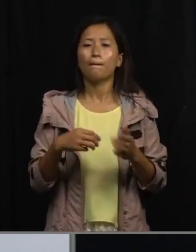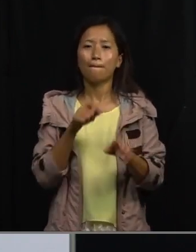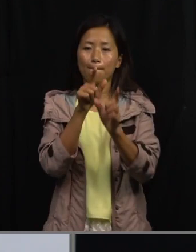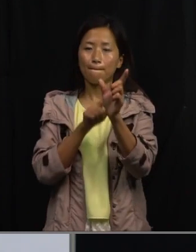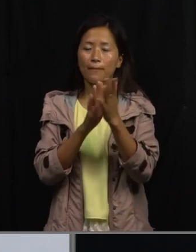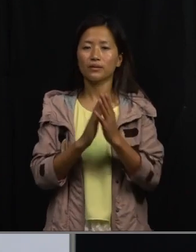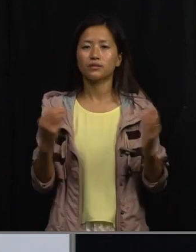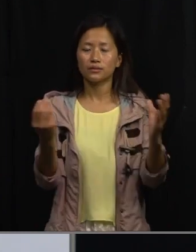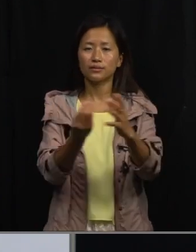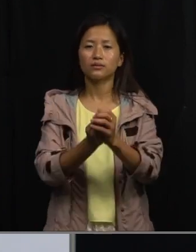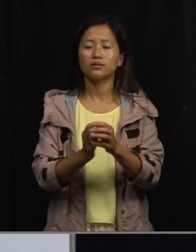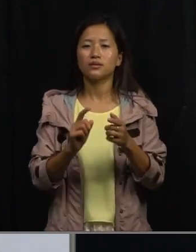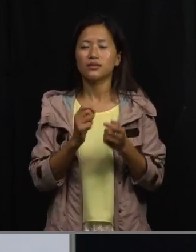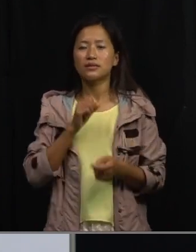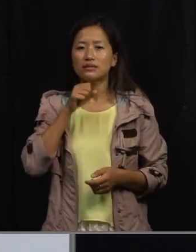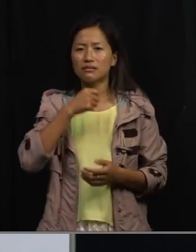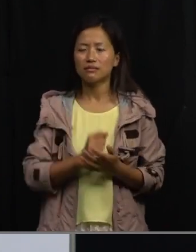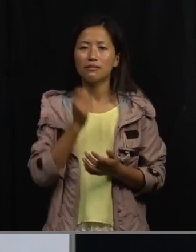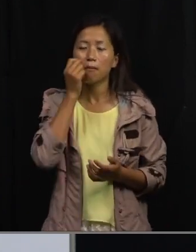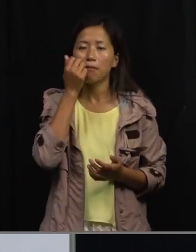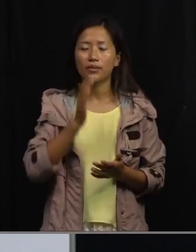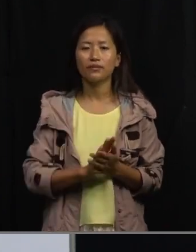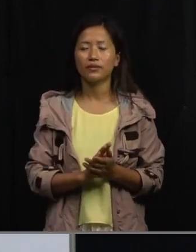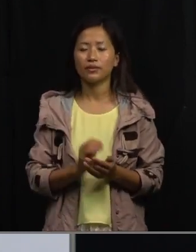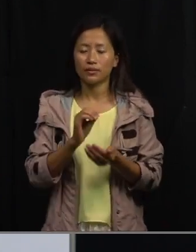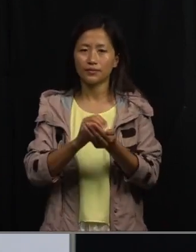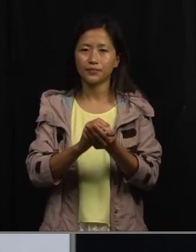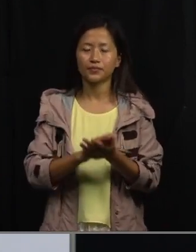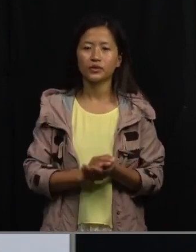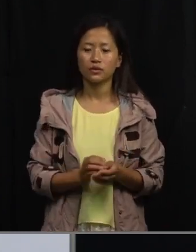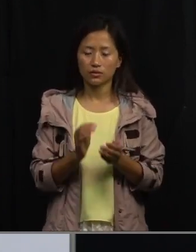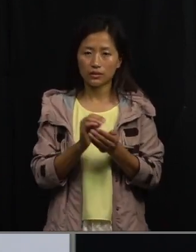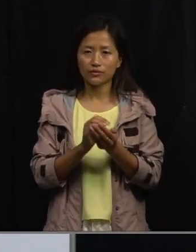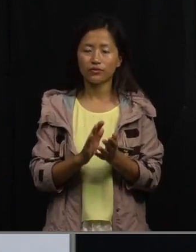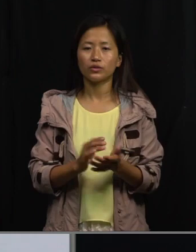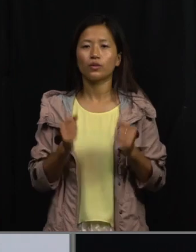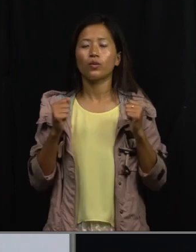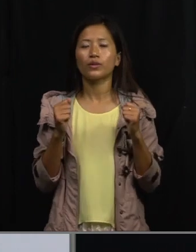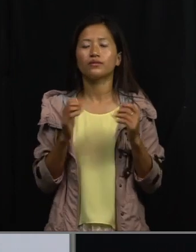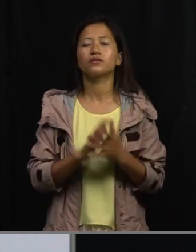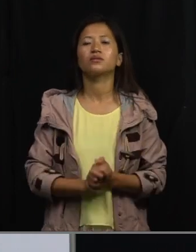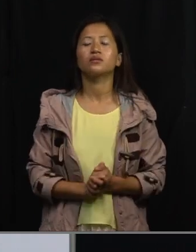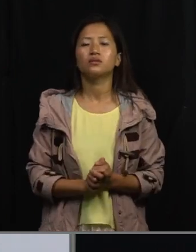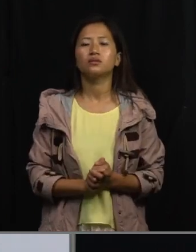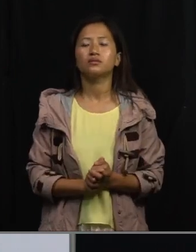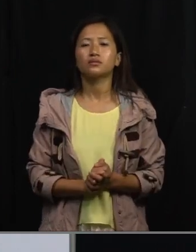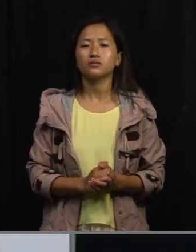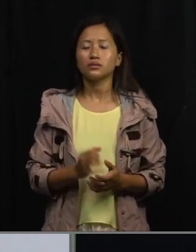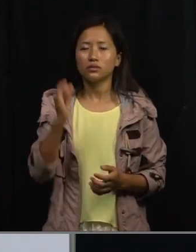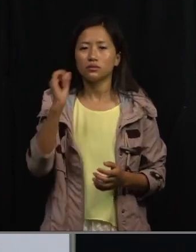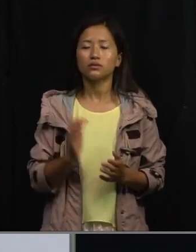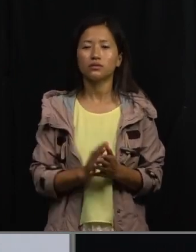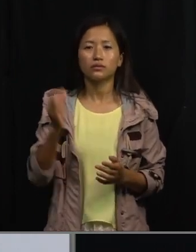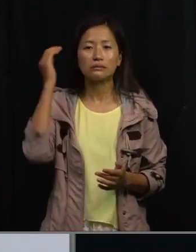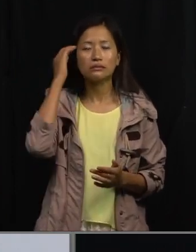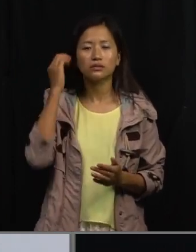also the early men, they know how to preserve and store food for the winter. And also they knew